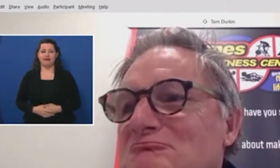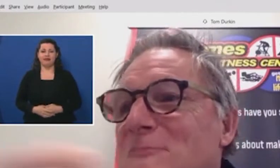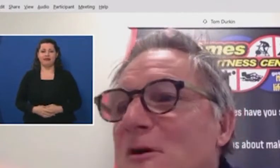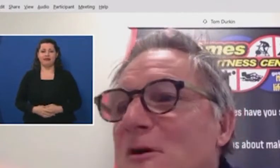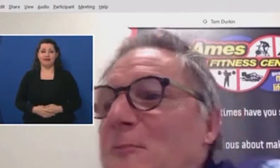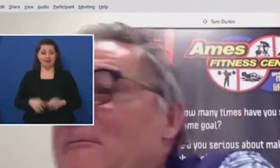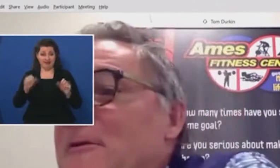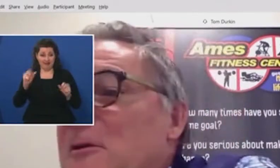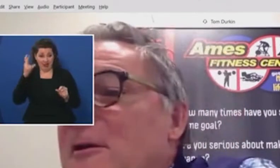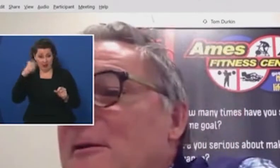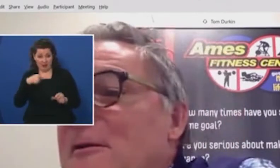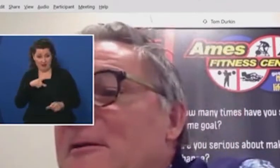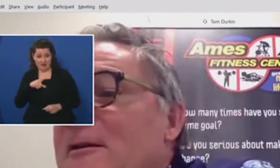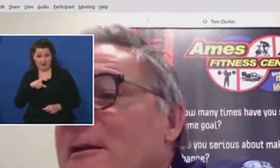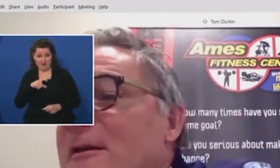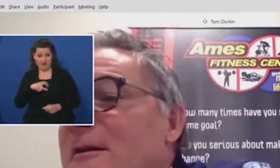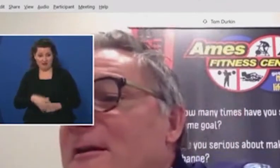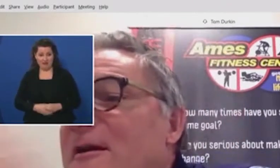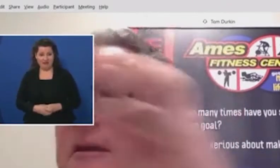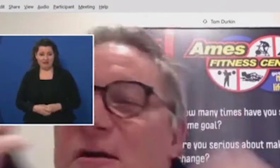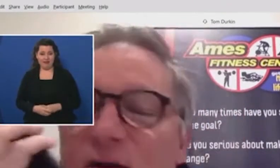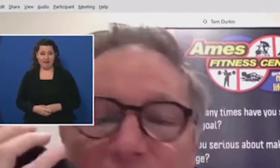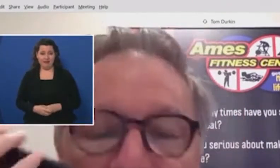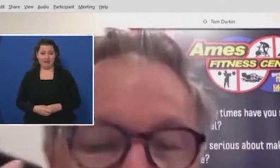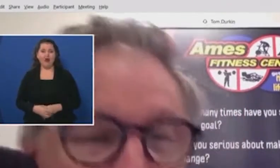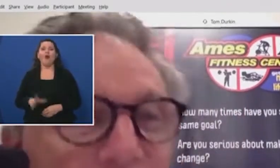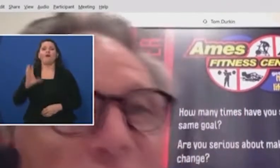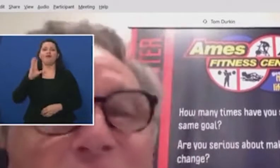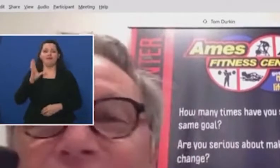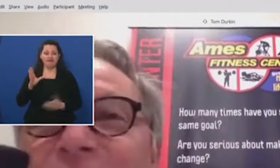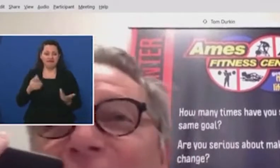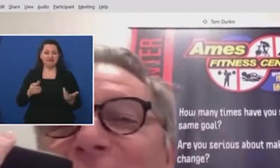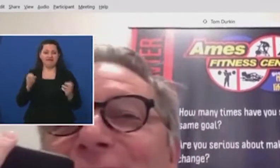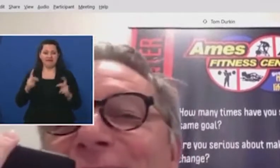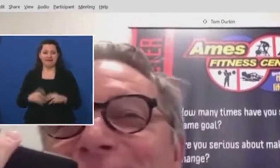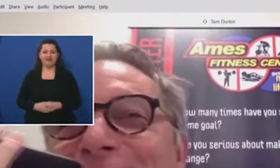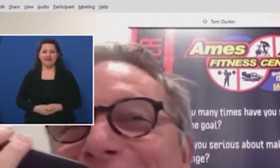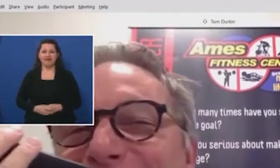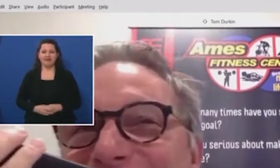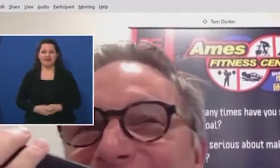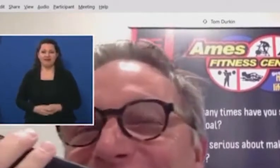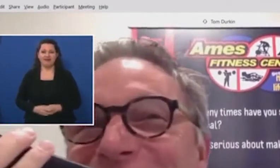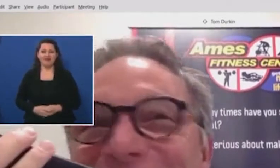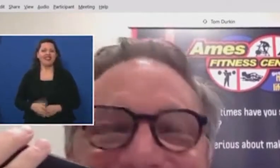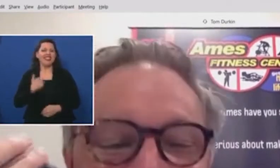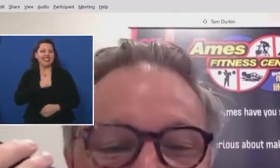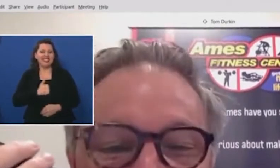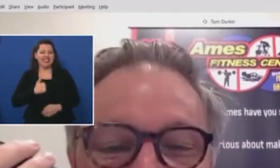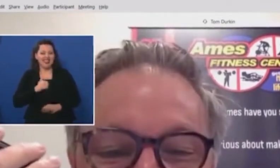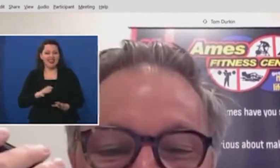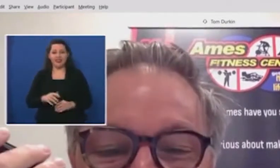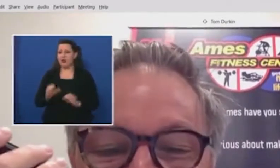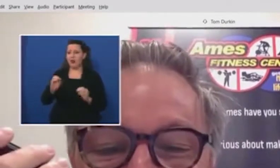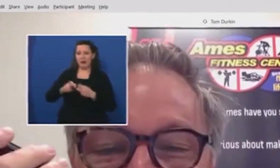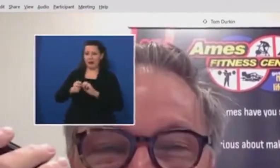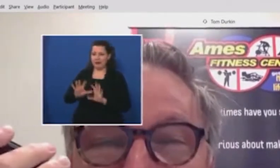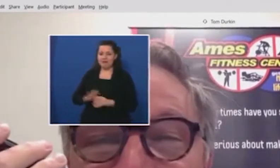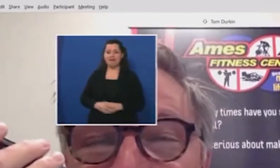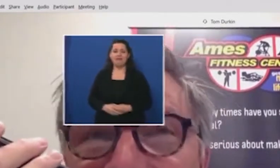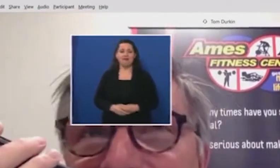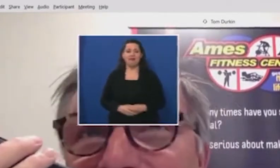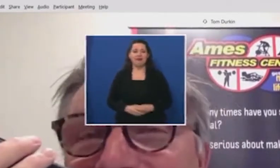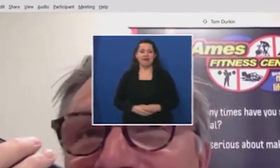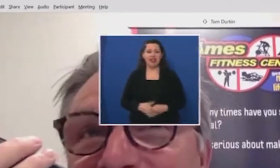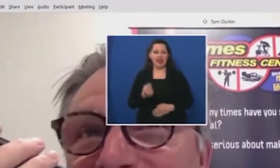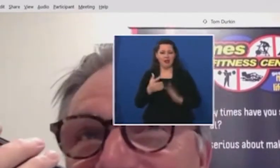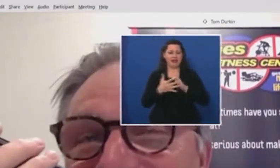can you hear me Tom there you are there you are okay I'm sorry no problem a